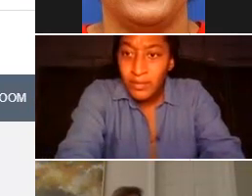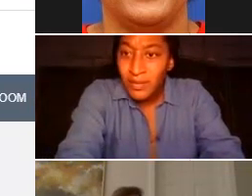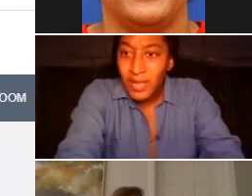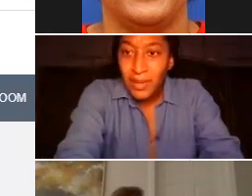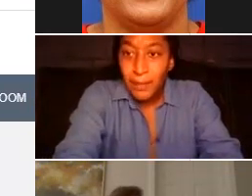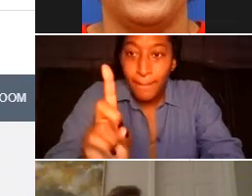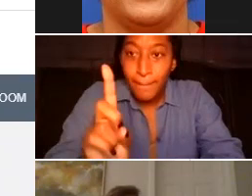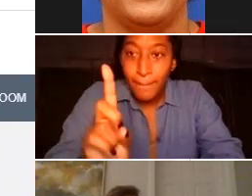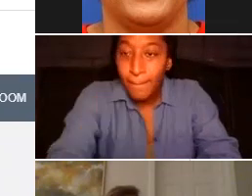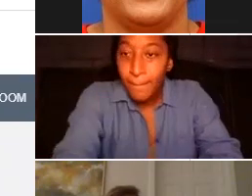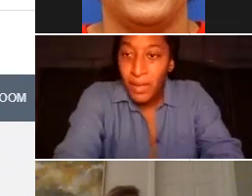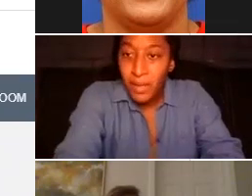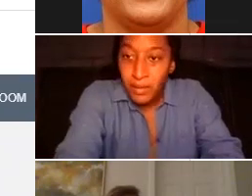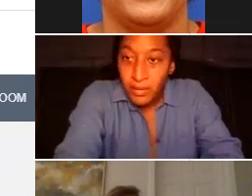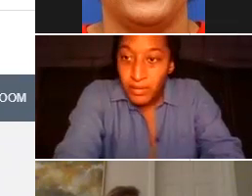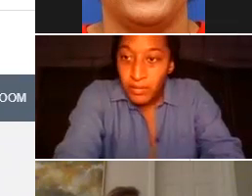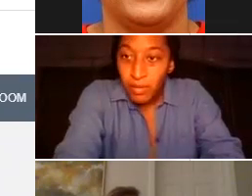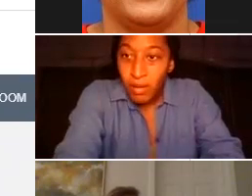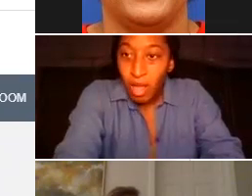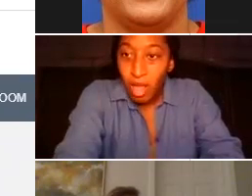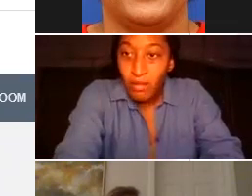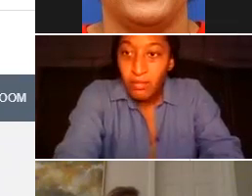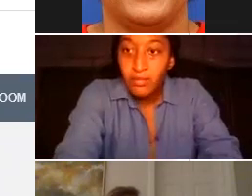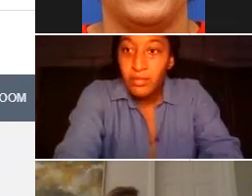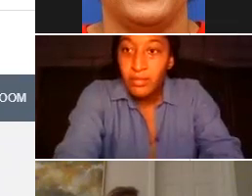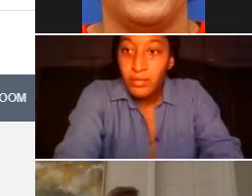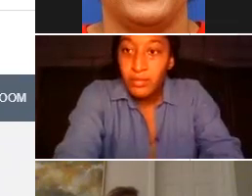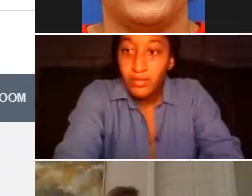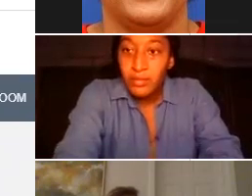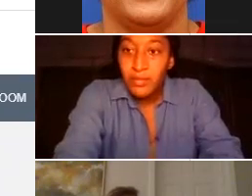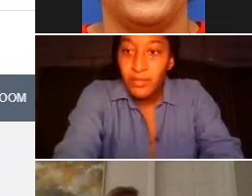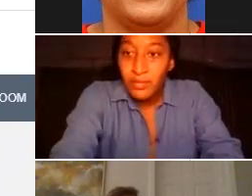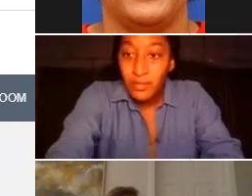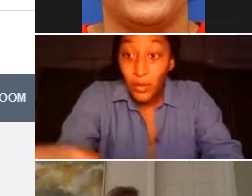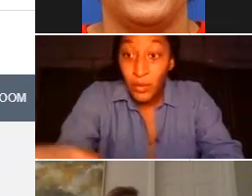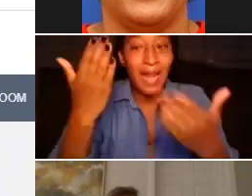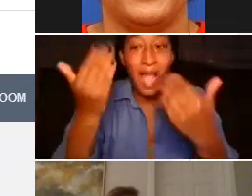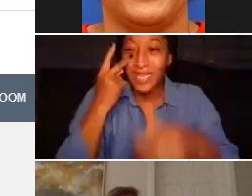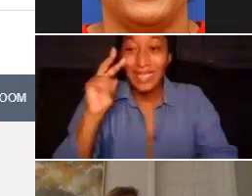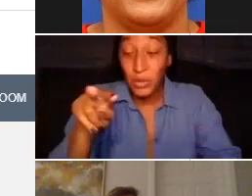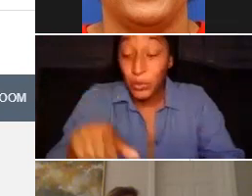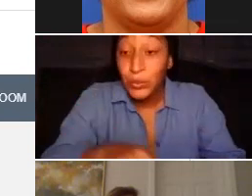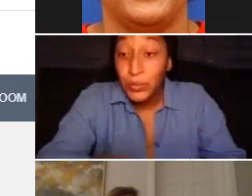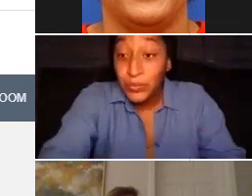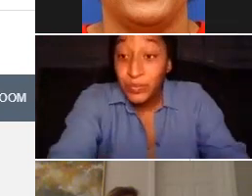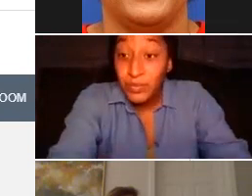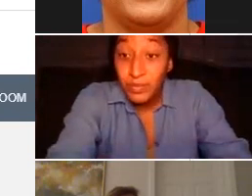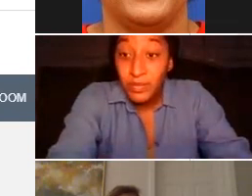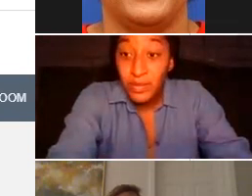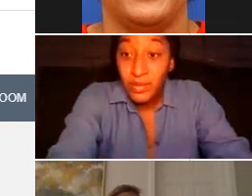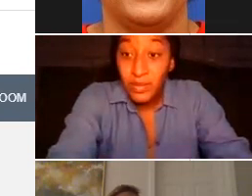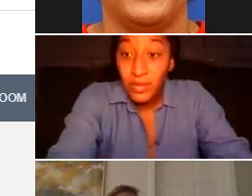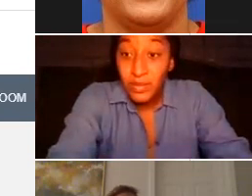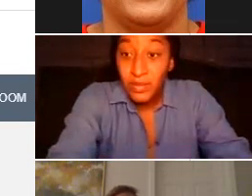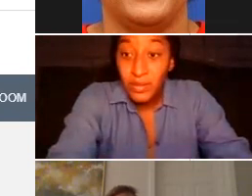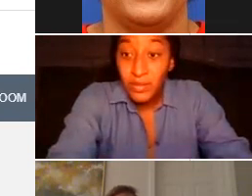and algebra first and then take fluids. The reason I'm asking is because I would love to be able to teach a fluids